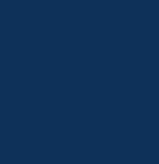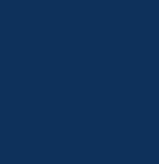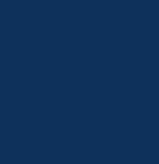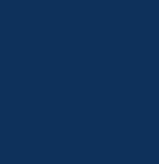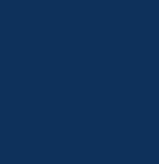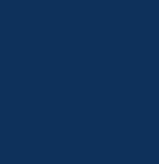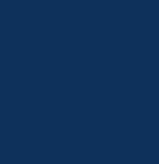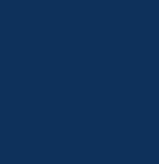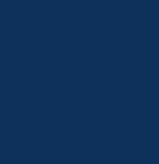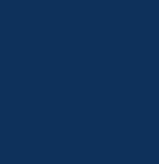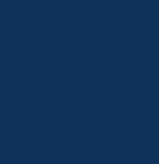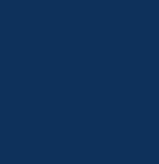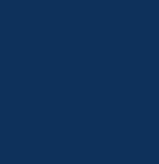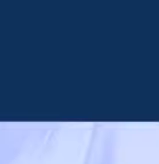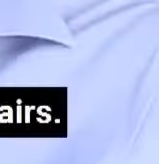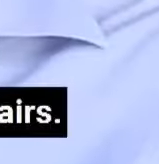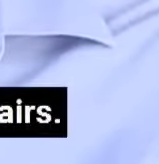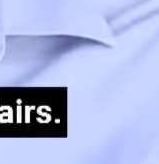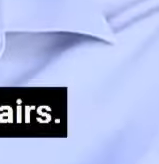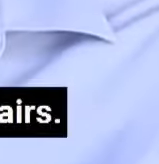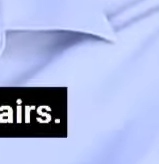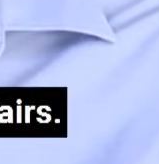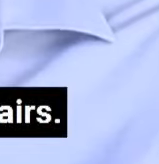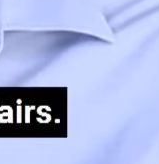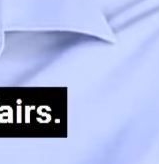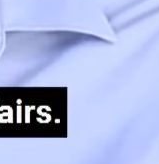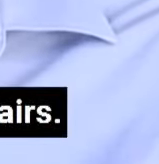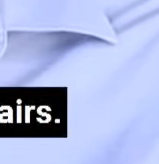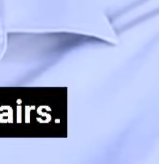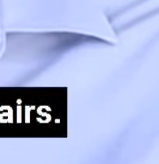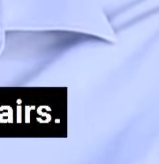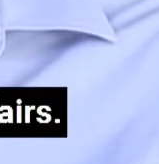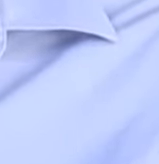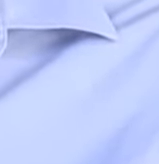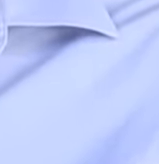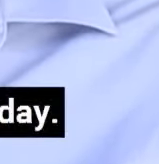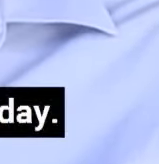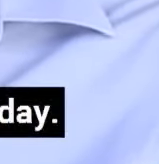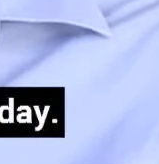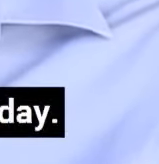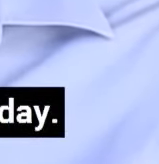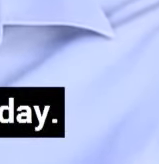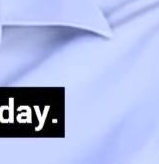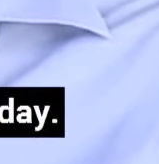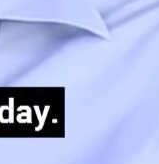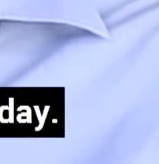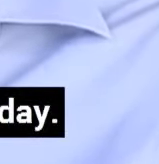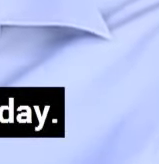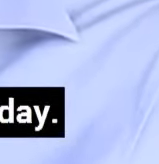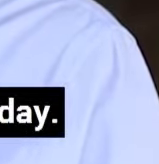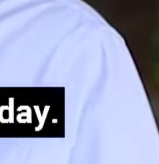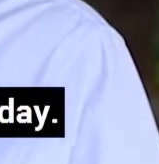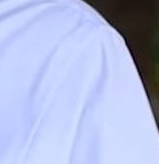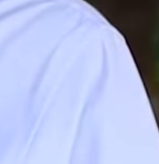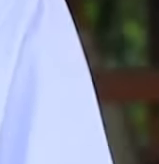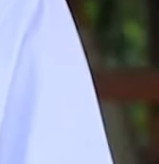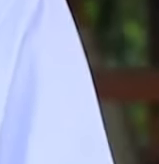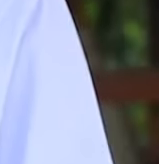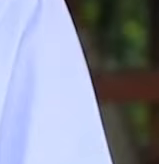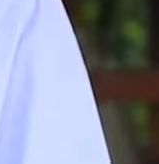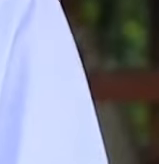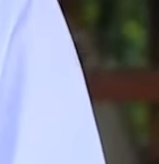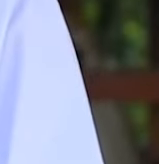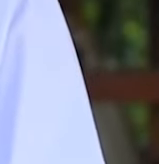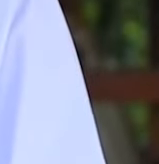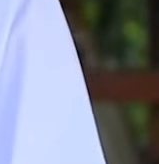Check out the Howie Severino podcast, an original for GMA News and Public Affairs. New episodes will stream every Thursday.